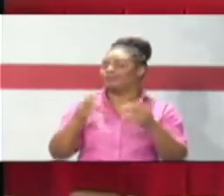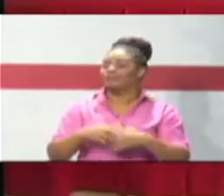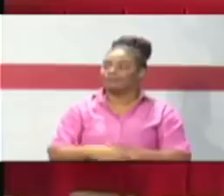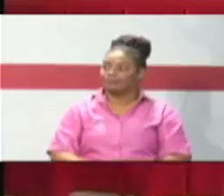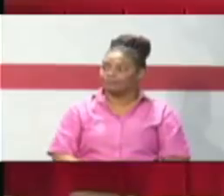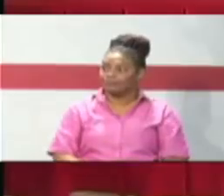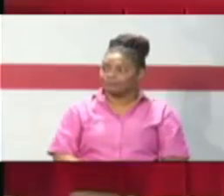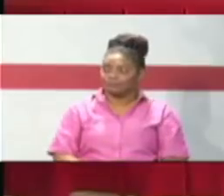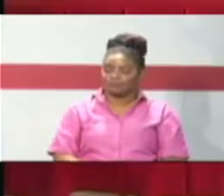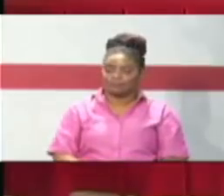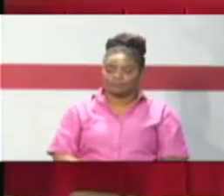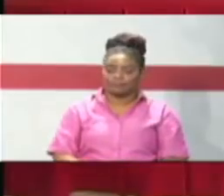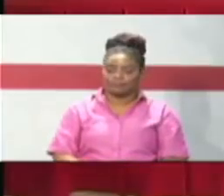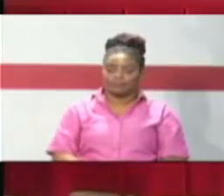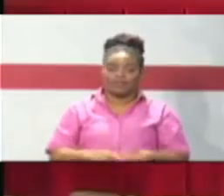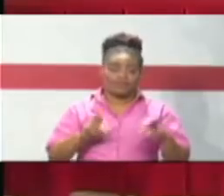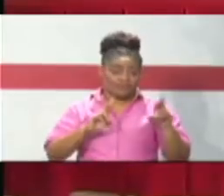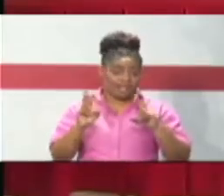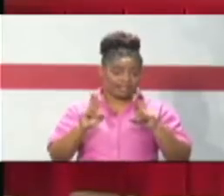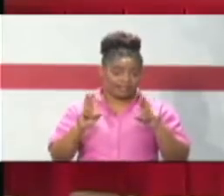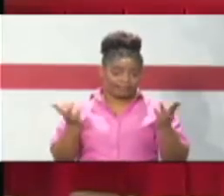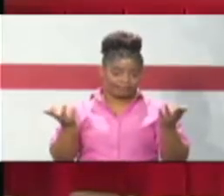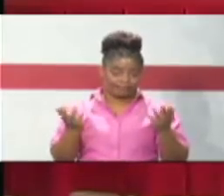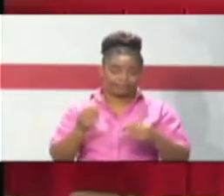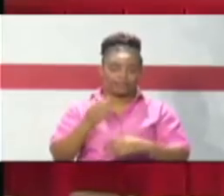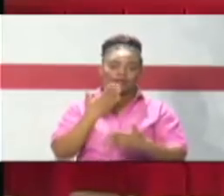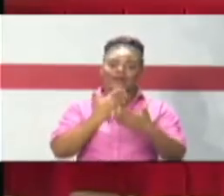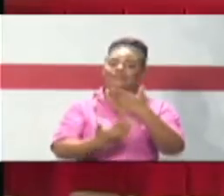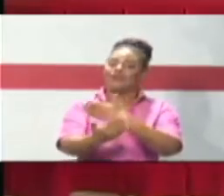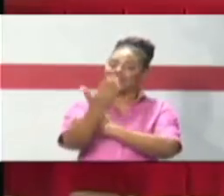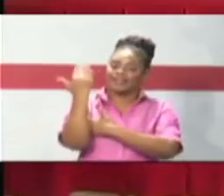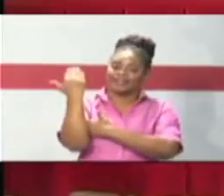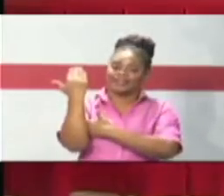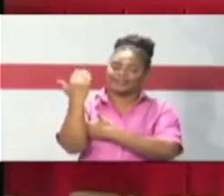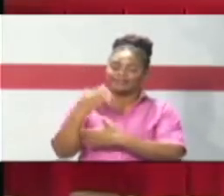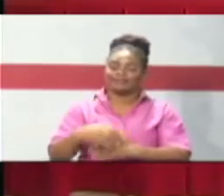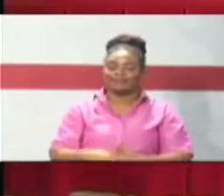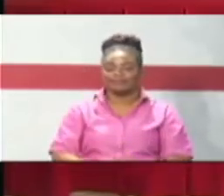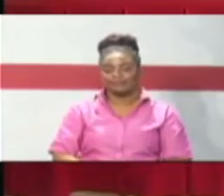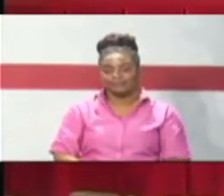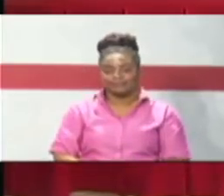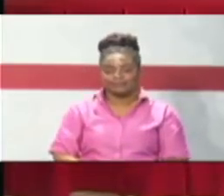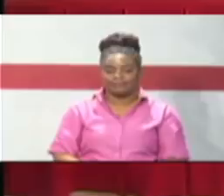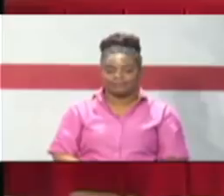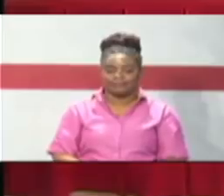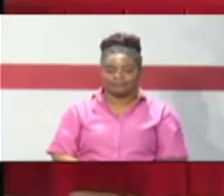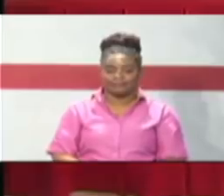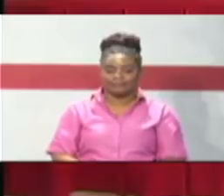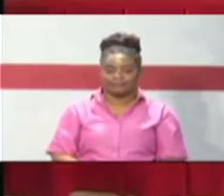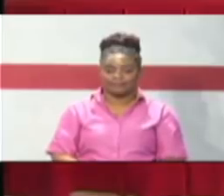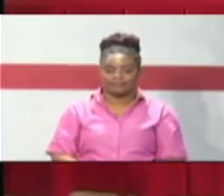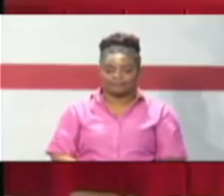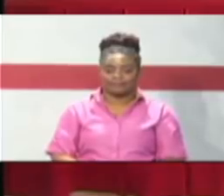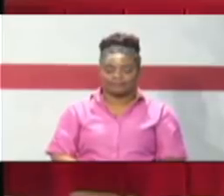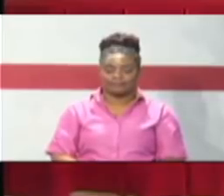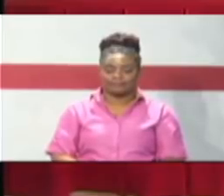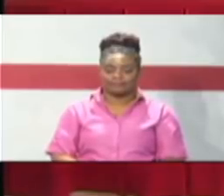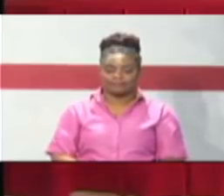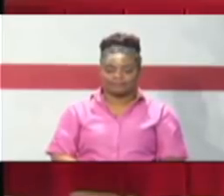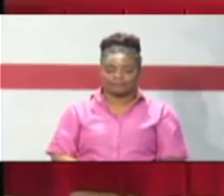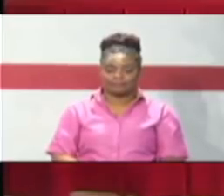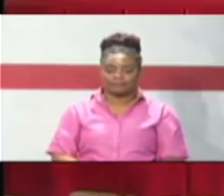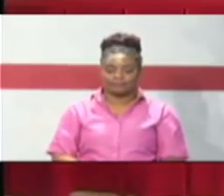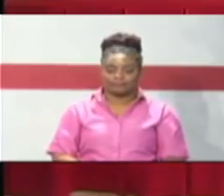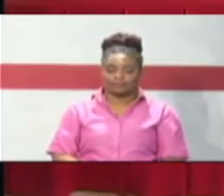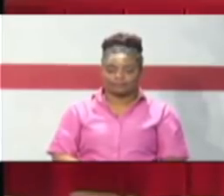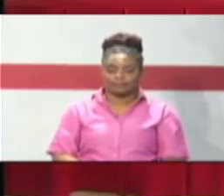Newsday, we are ready for your questions. Good morning. My questions are for the Minister. So a little My louder,